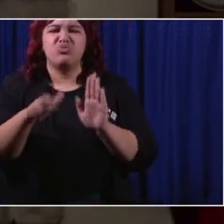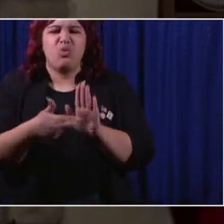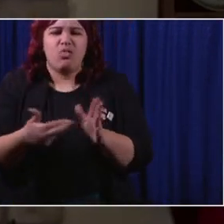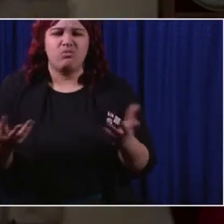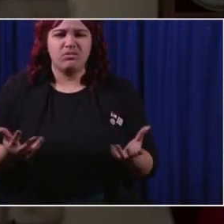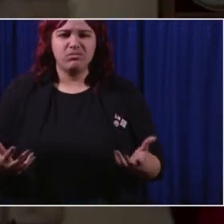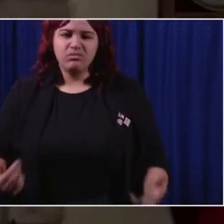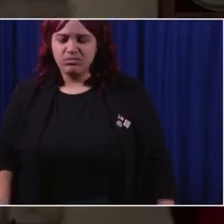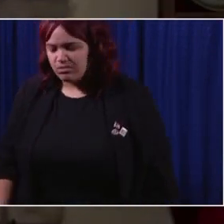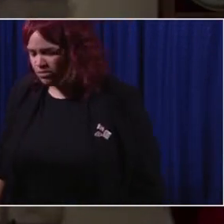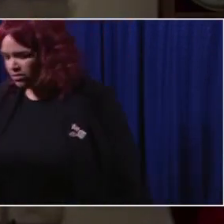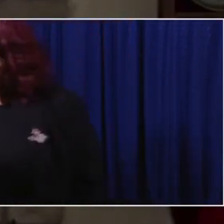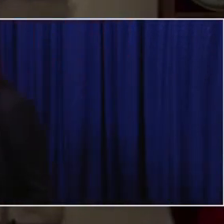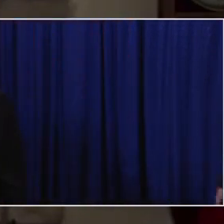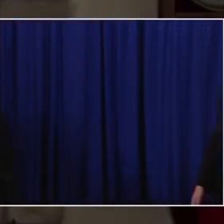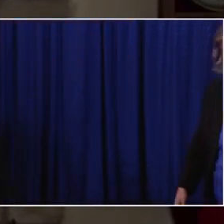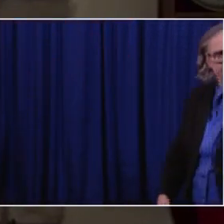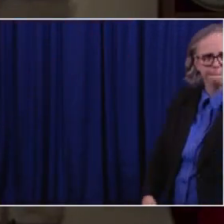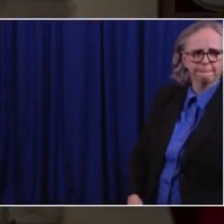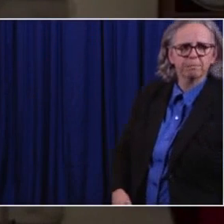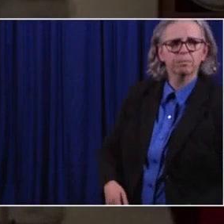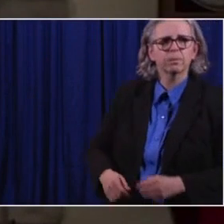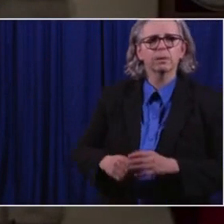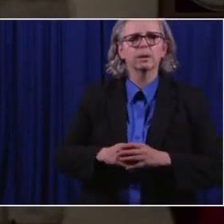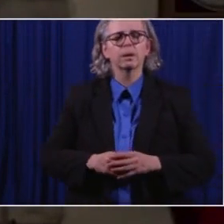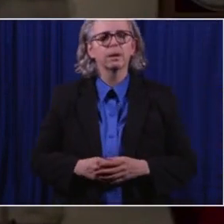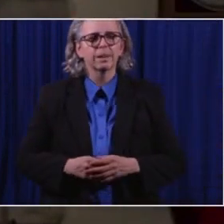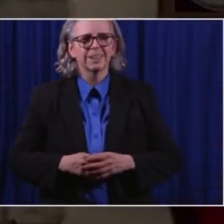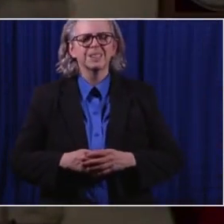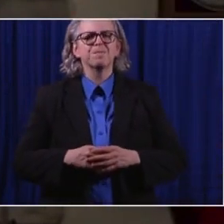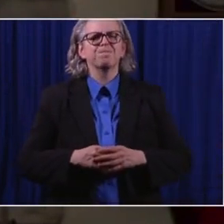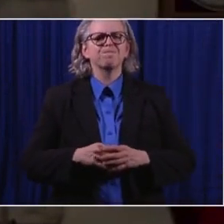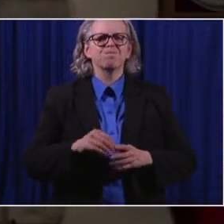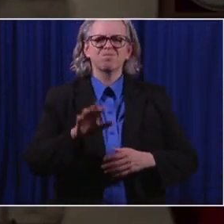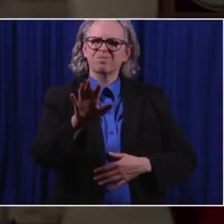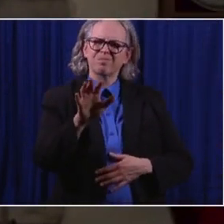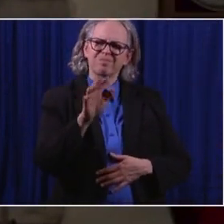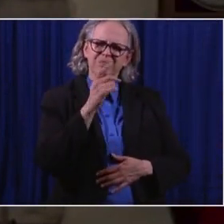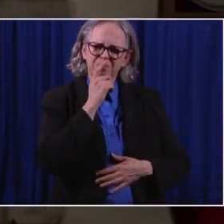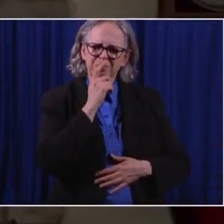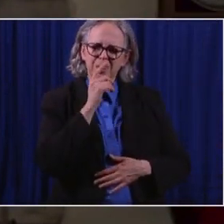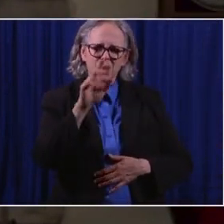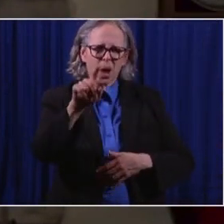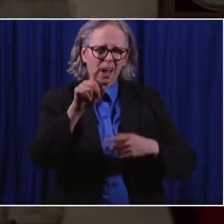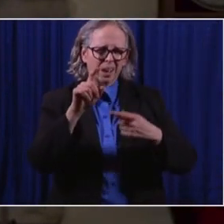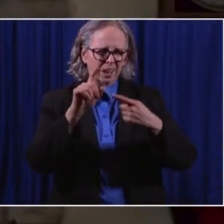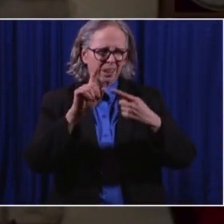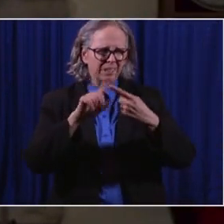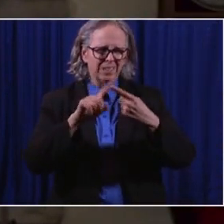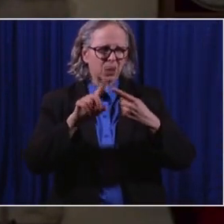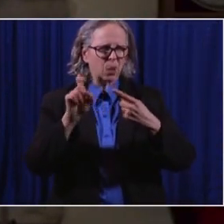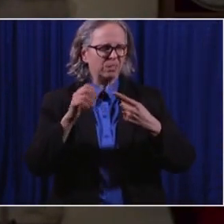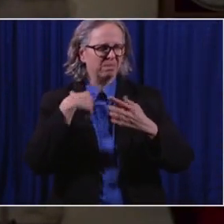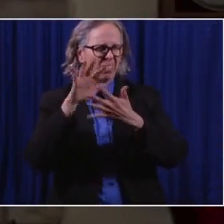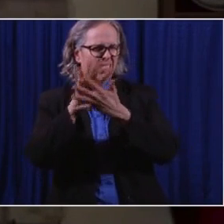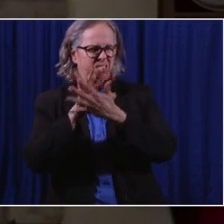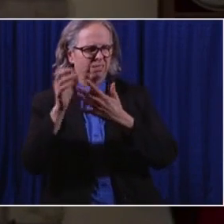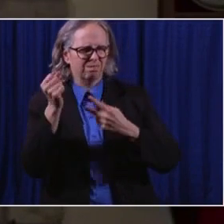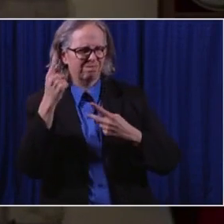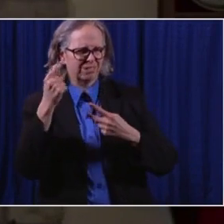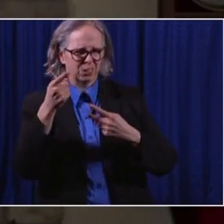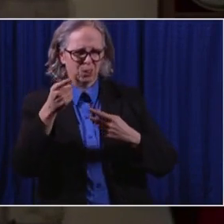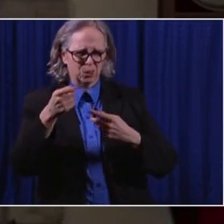Yeah, I guess I don't quite understand your first question. If we're not hearing from them, you mean if they're telling you they're not